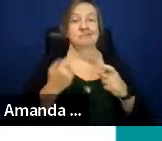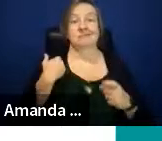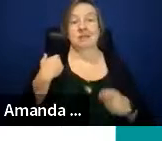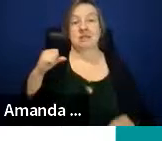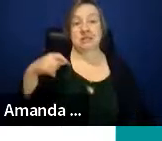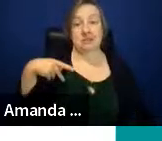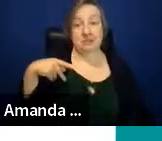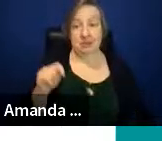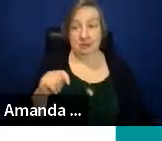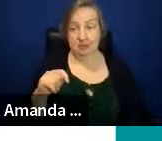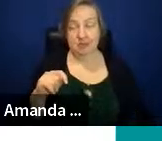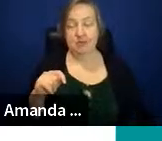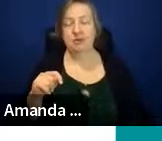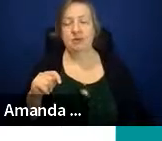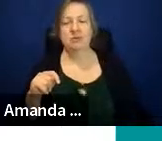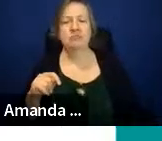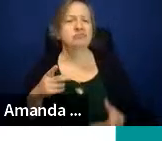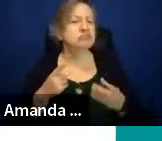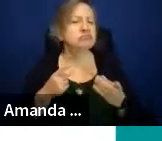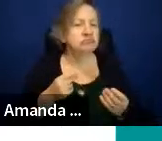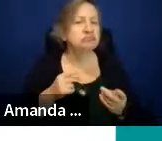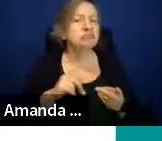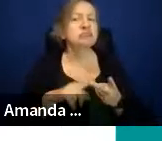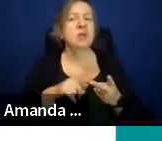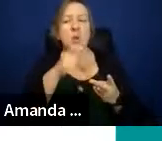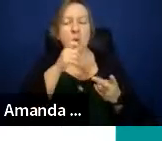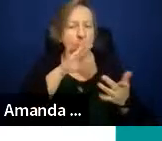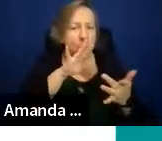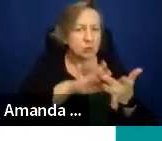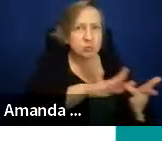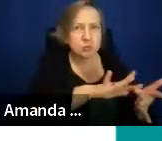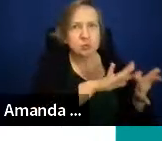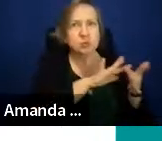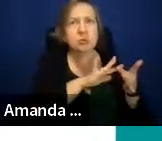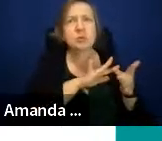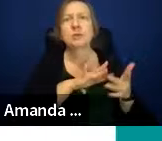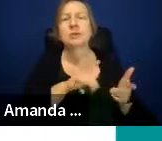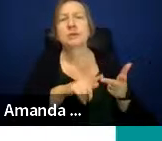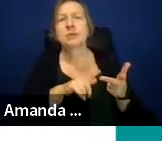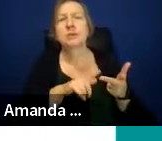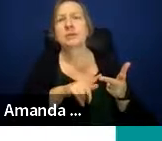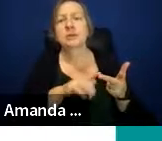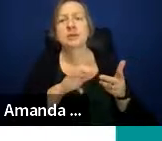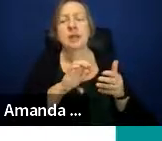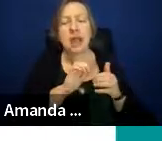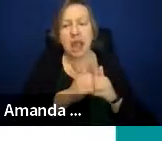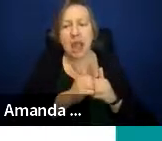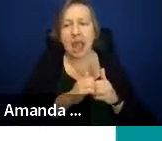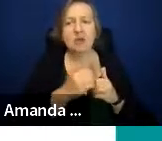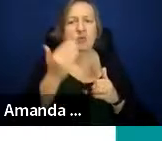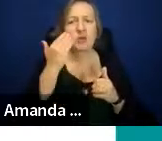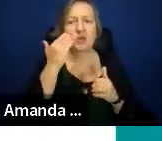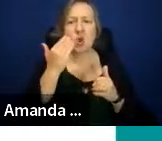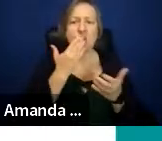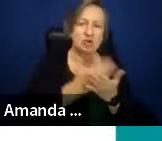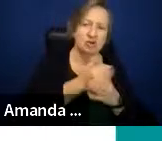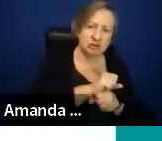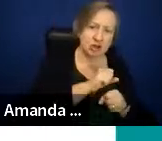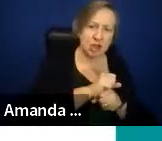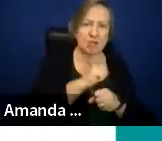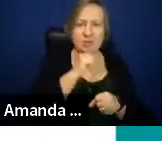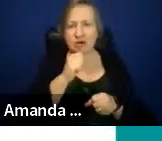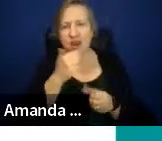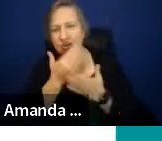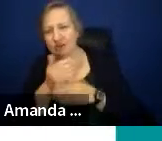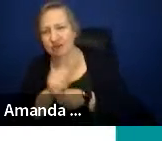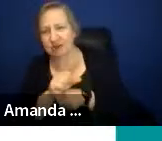about, what are you doing? Who are you reaching out to? How are you knowing if you do a good job or not? Which are